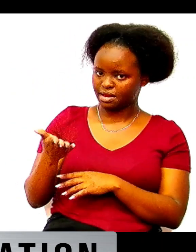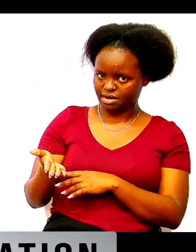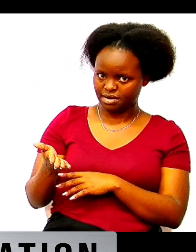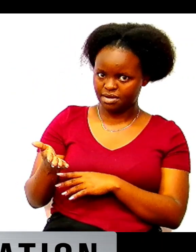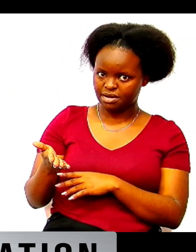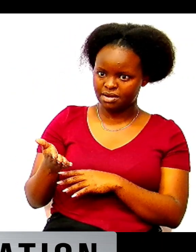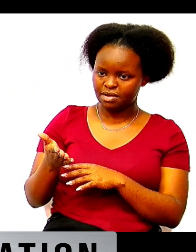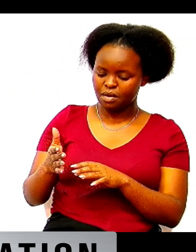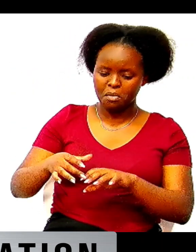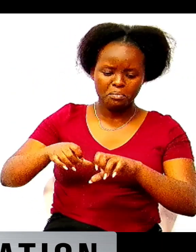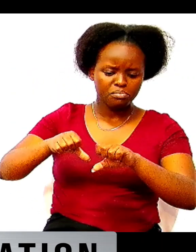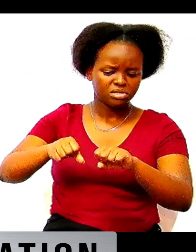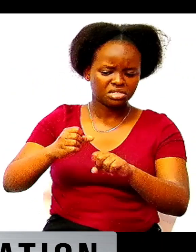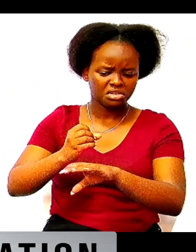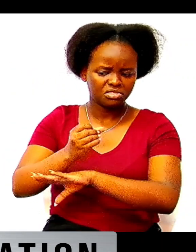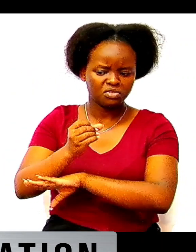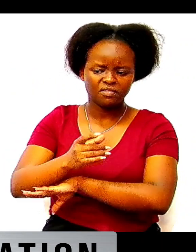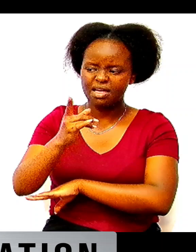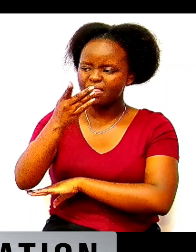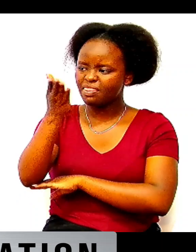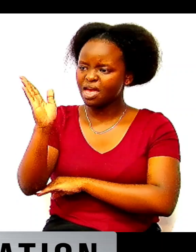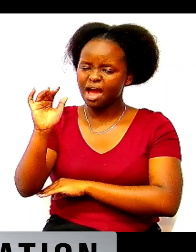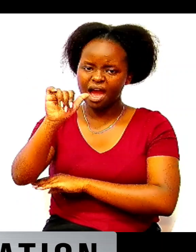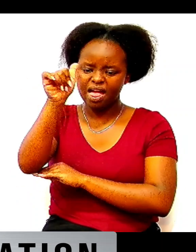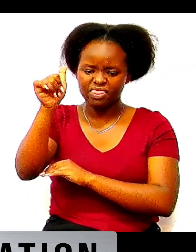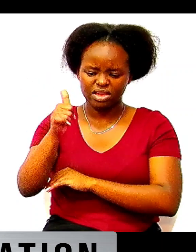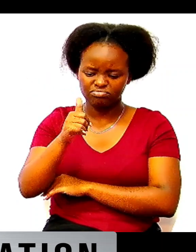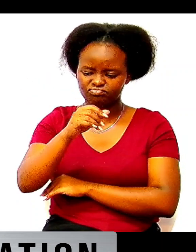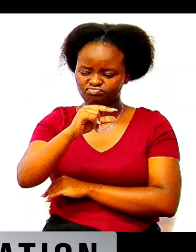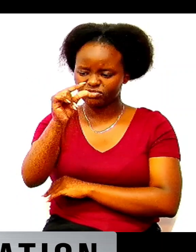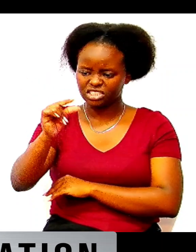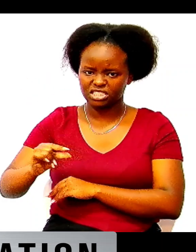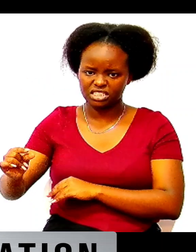it over other Gen Zs of the region. Do you share the same view?